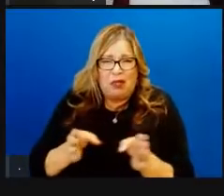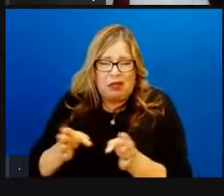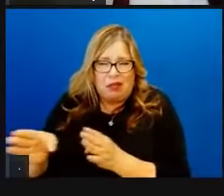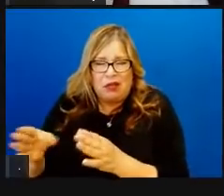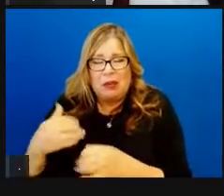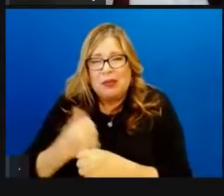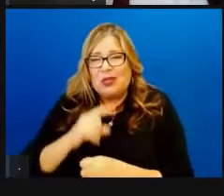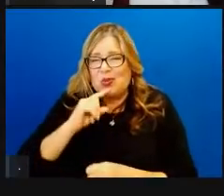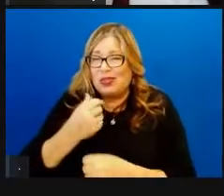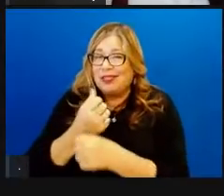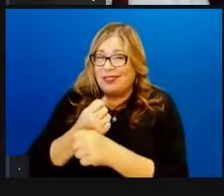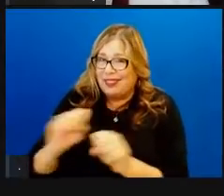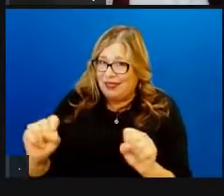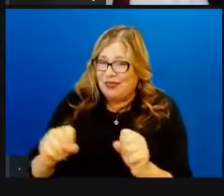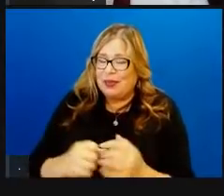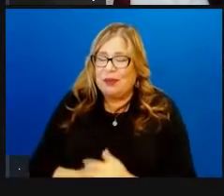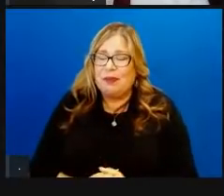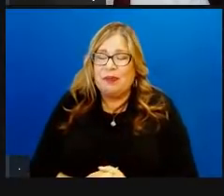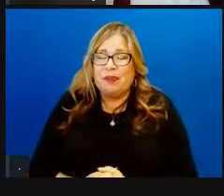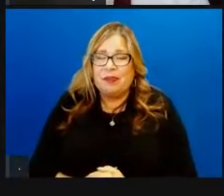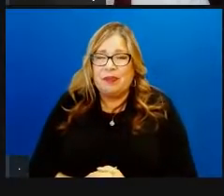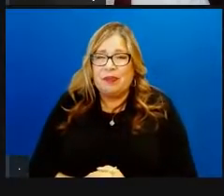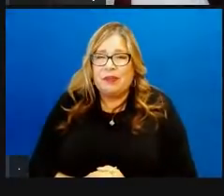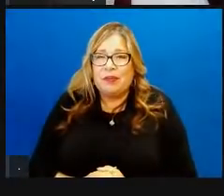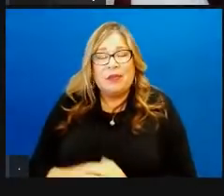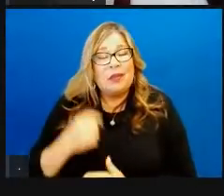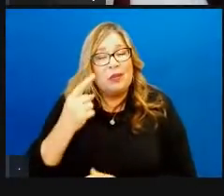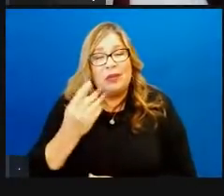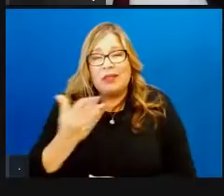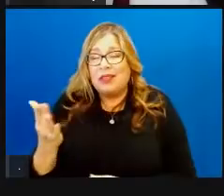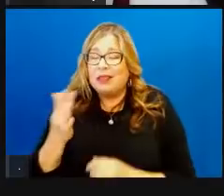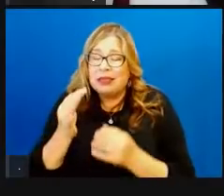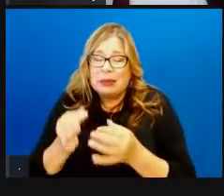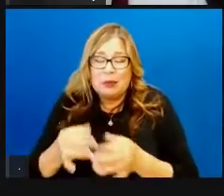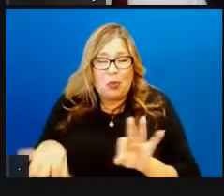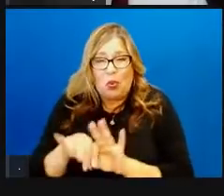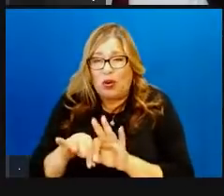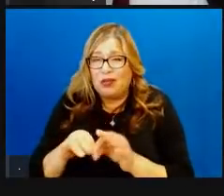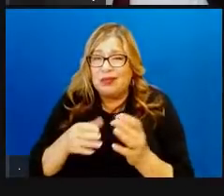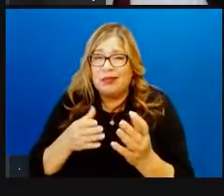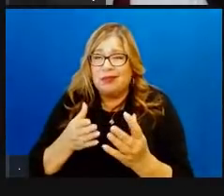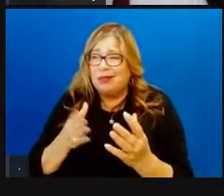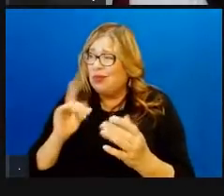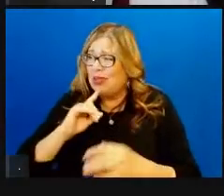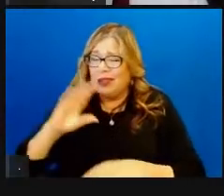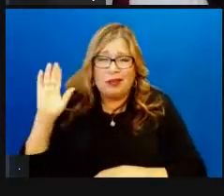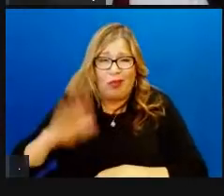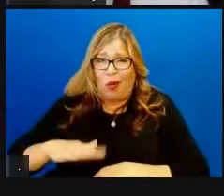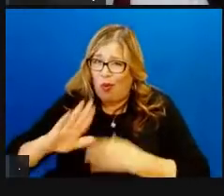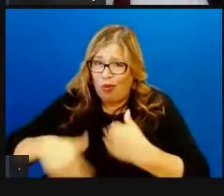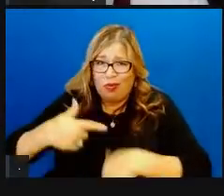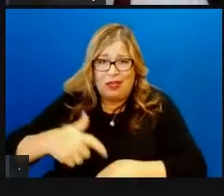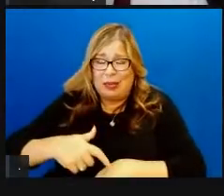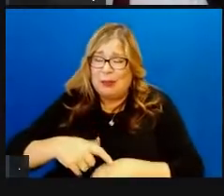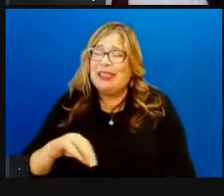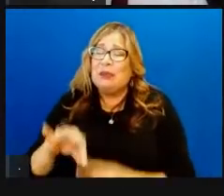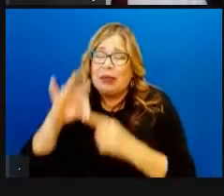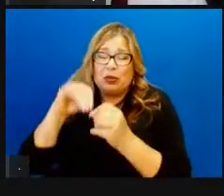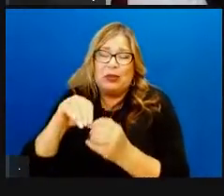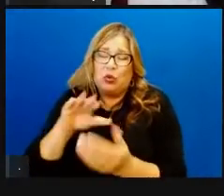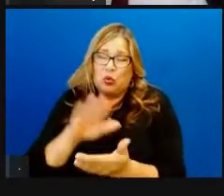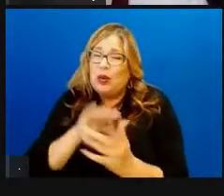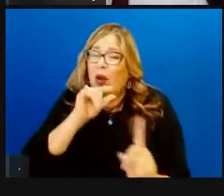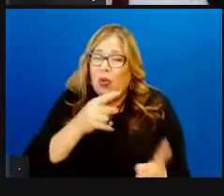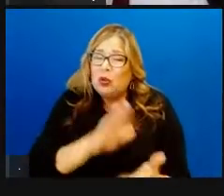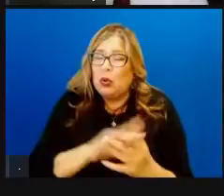been important throughout our entire response, especially, but not only in schools, but especially in schools, is that we